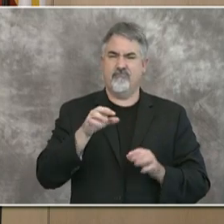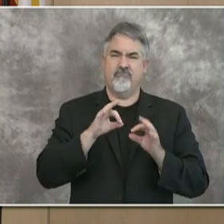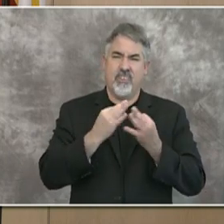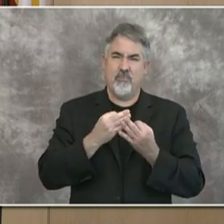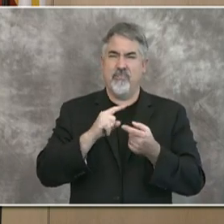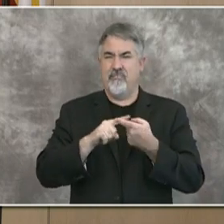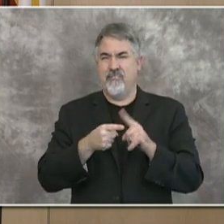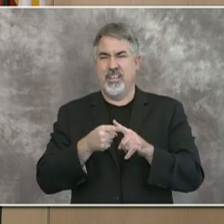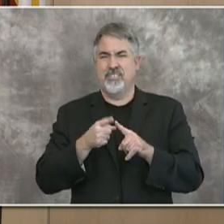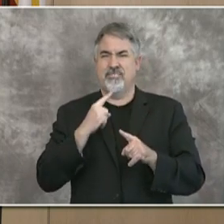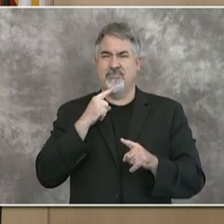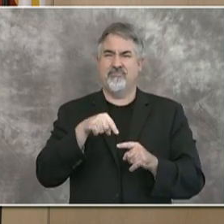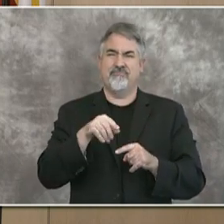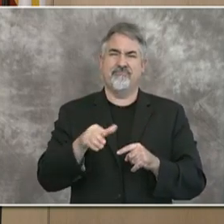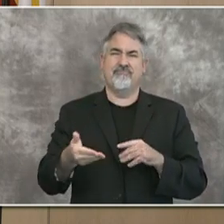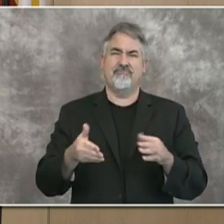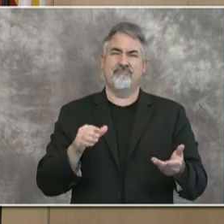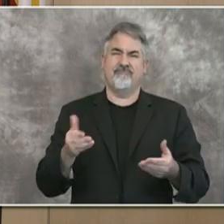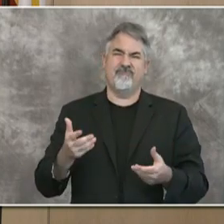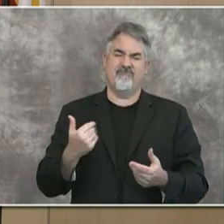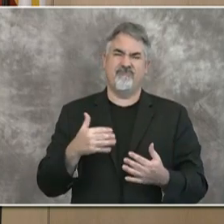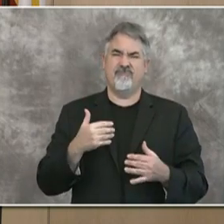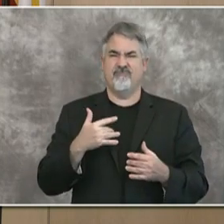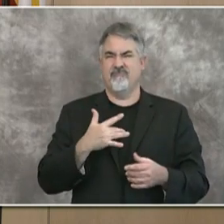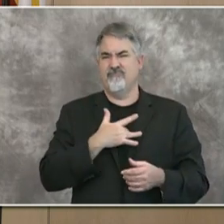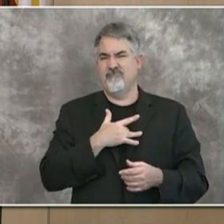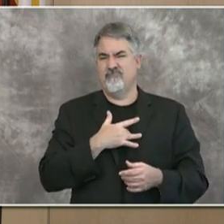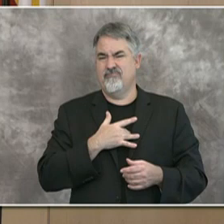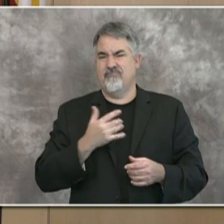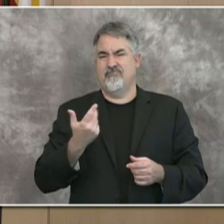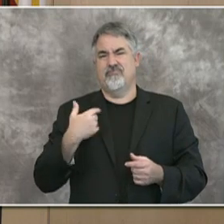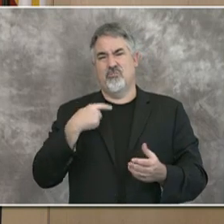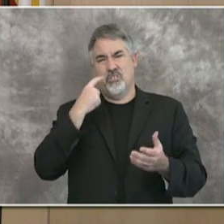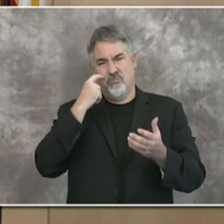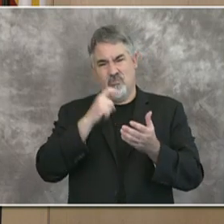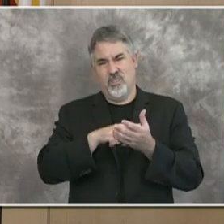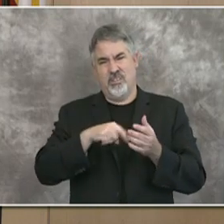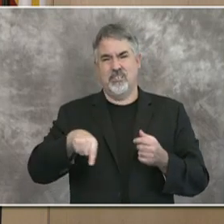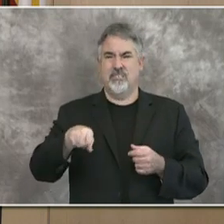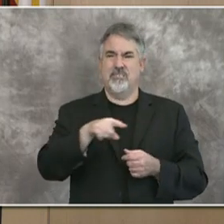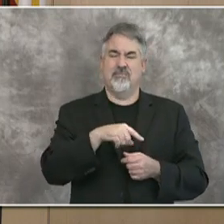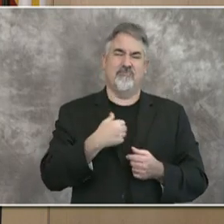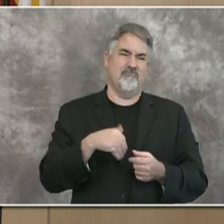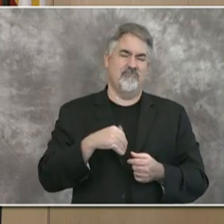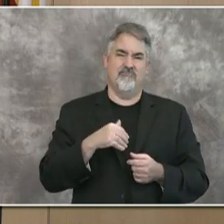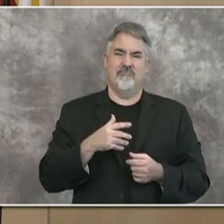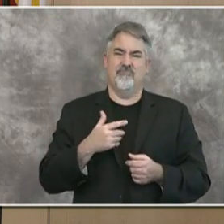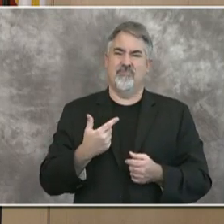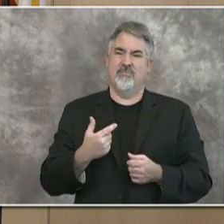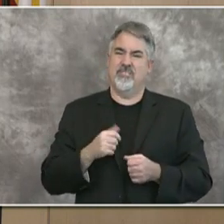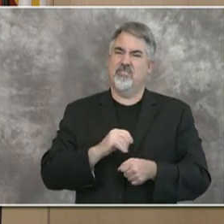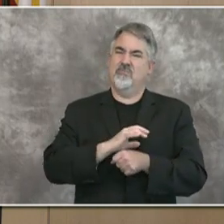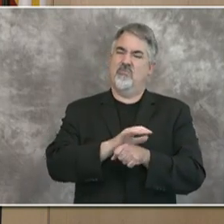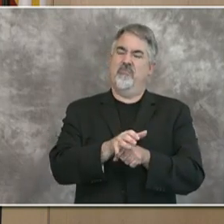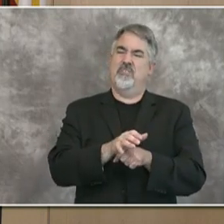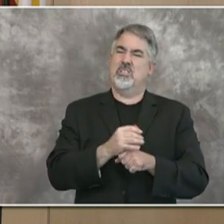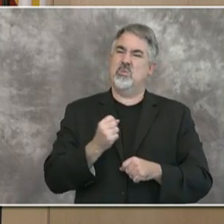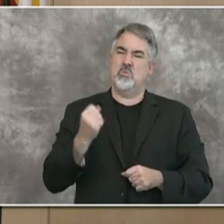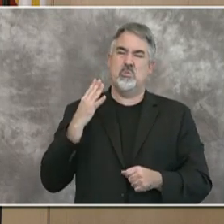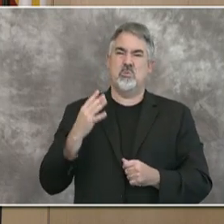of those individuals who have been identified today losing their lives to COVID-19. In